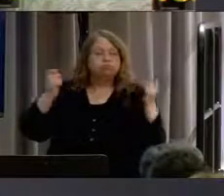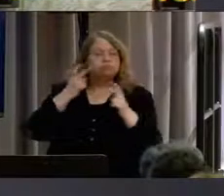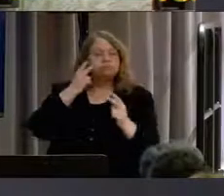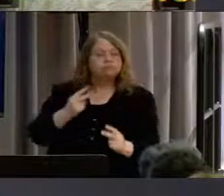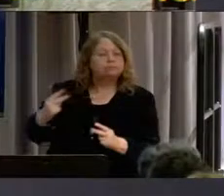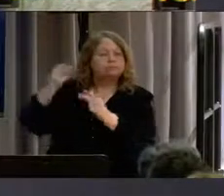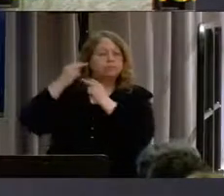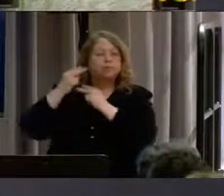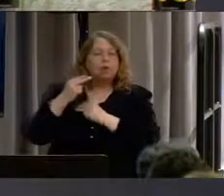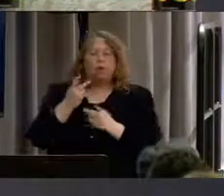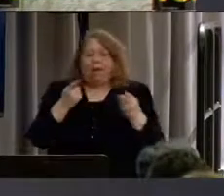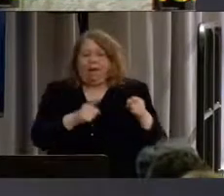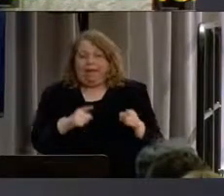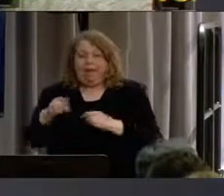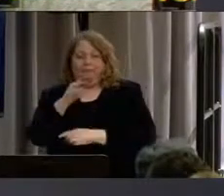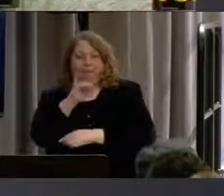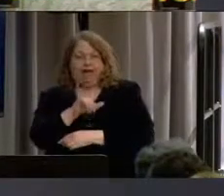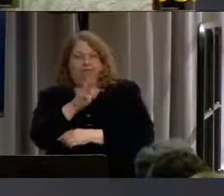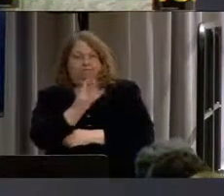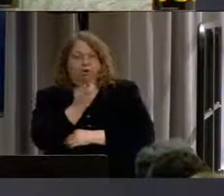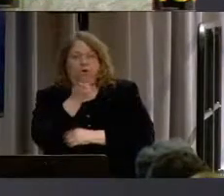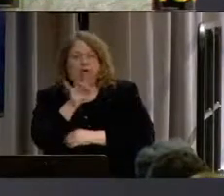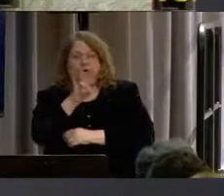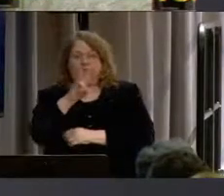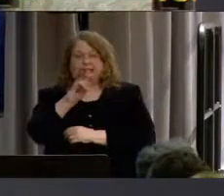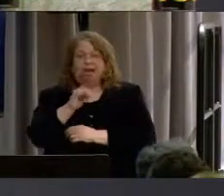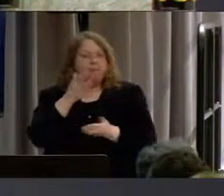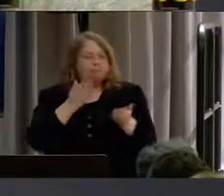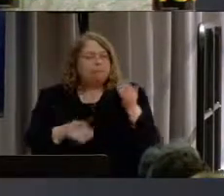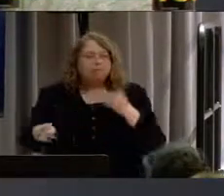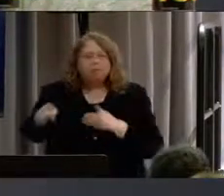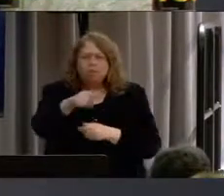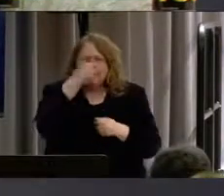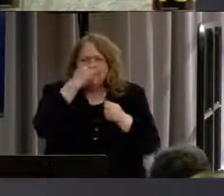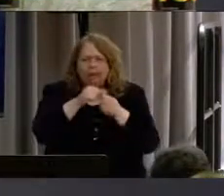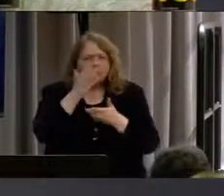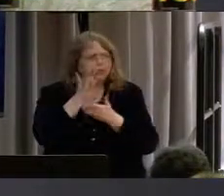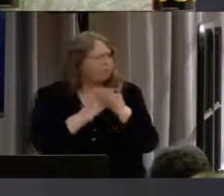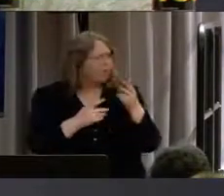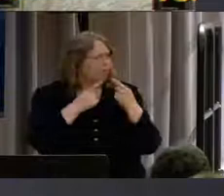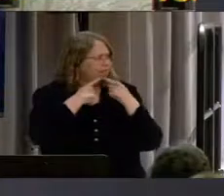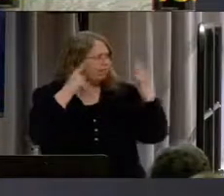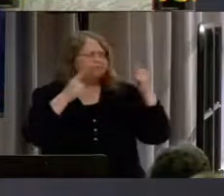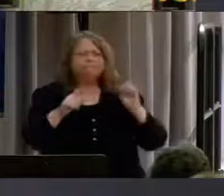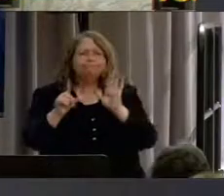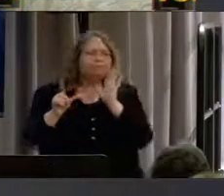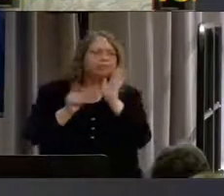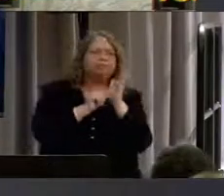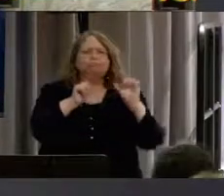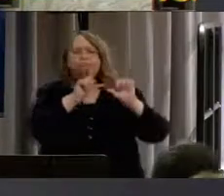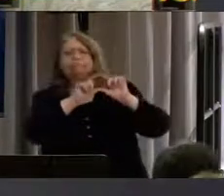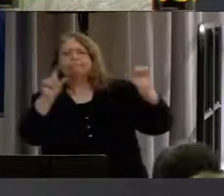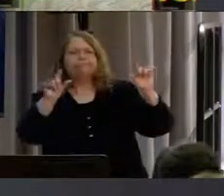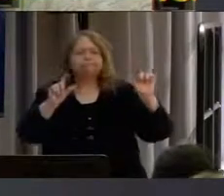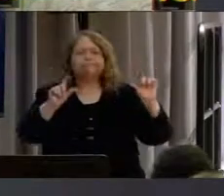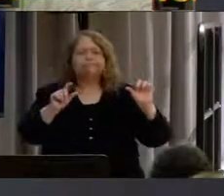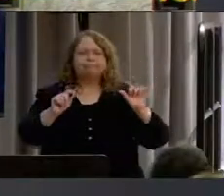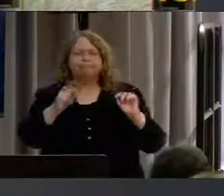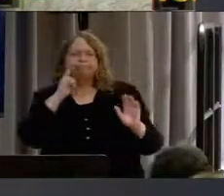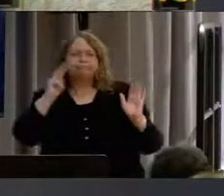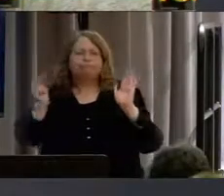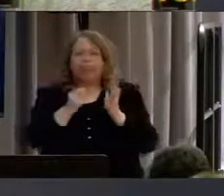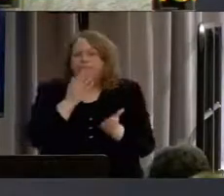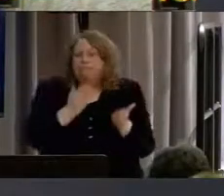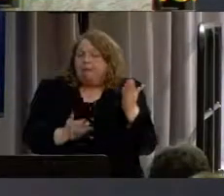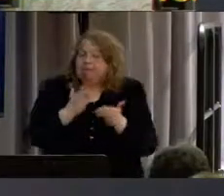events of May 4th, 1970. But I thought you might know some of the headlines, but there might be some nuances that you may not be